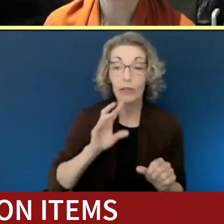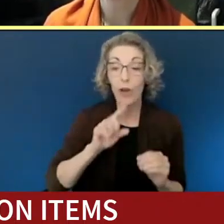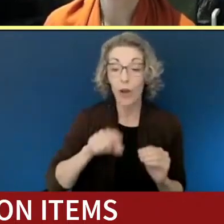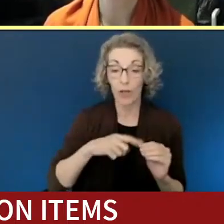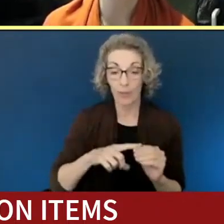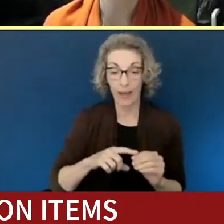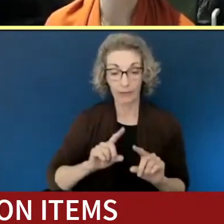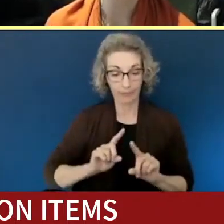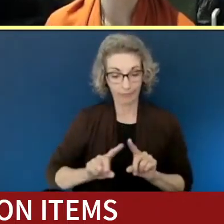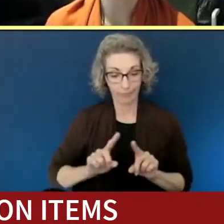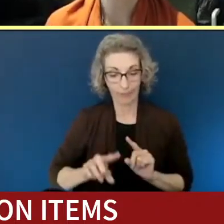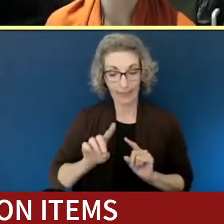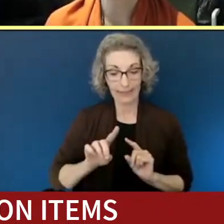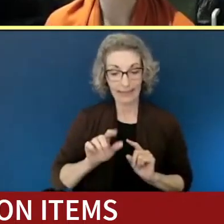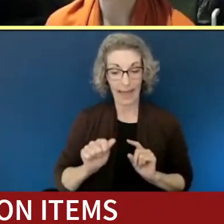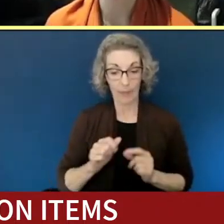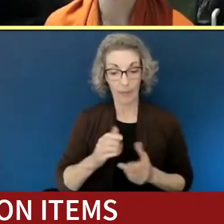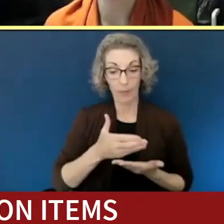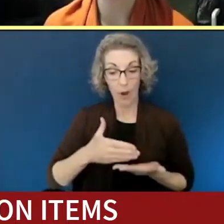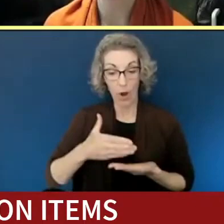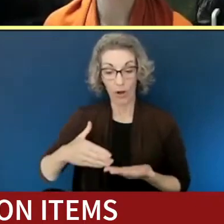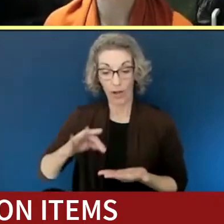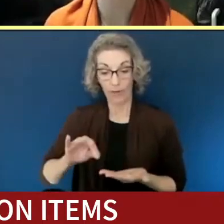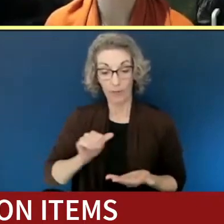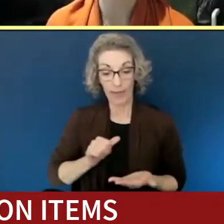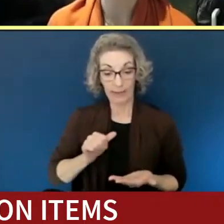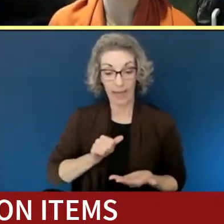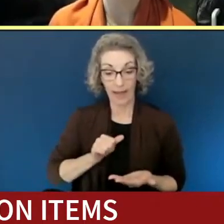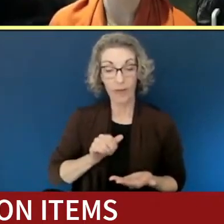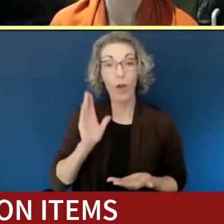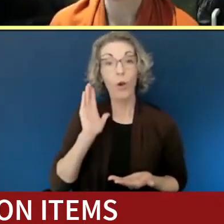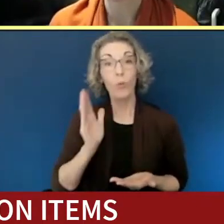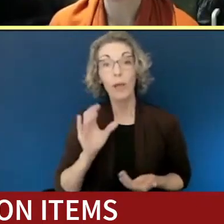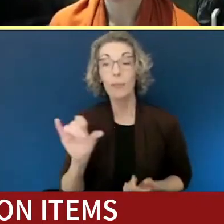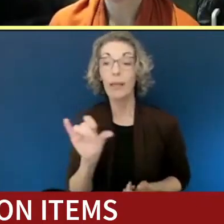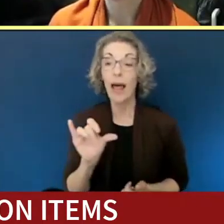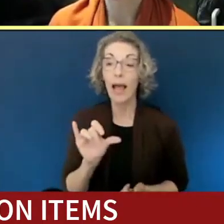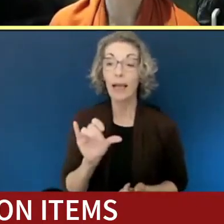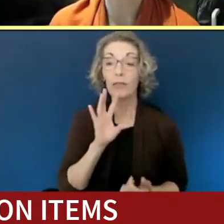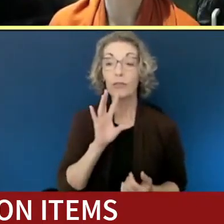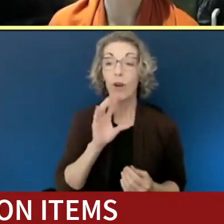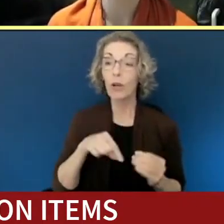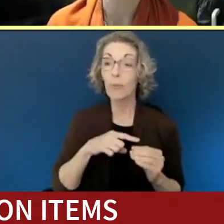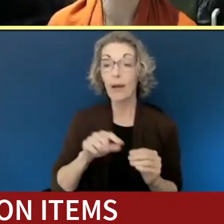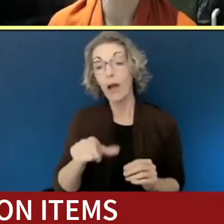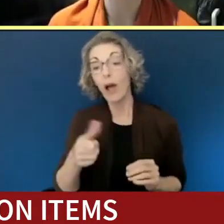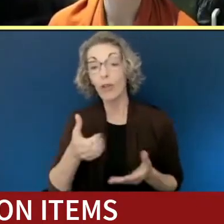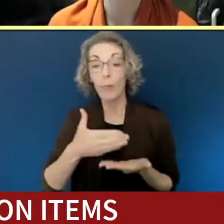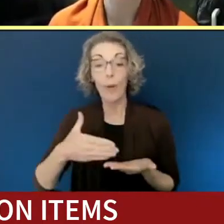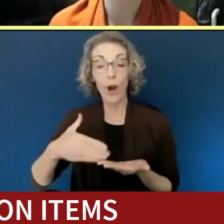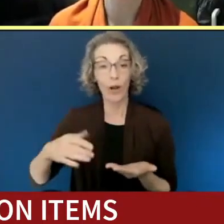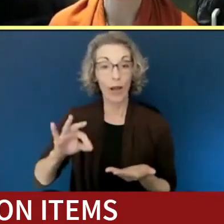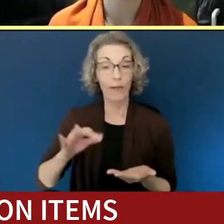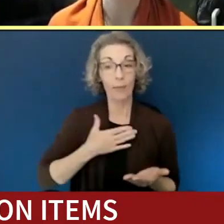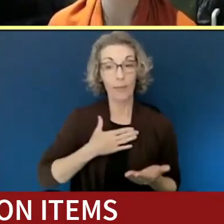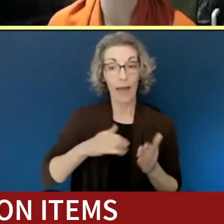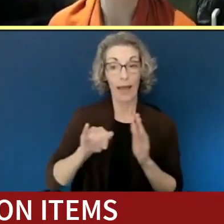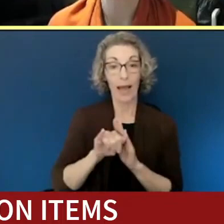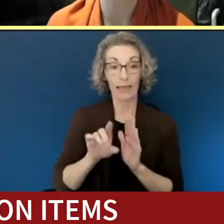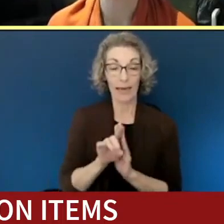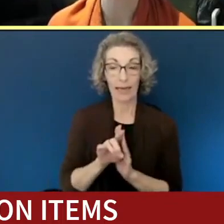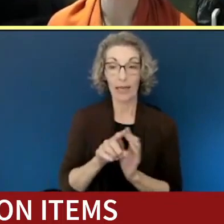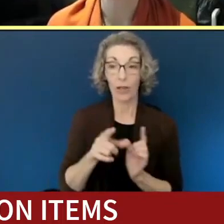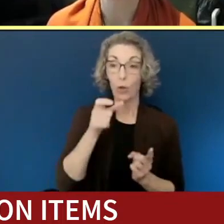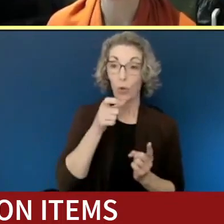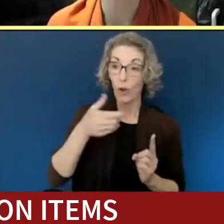myself will be comparable to talking about other aspects of one's identity and who one is and